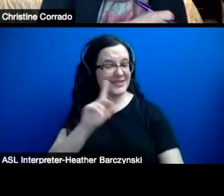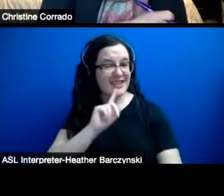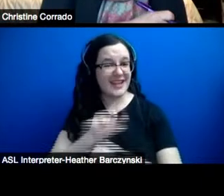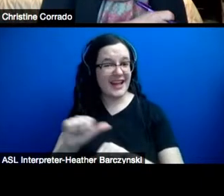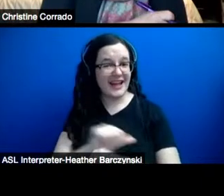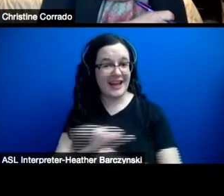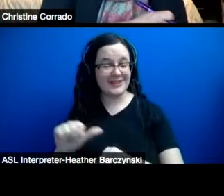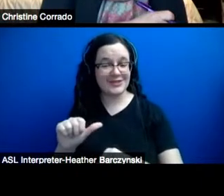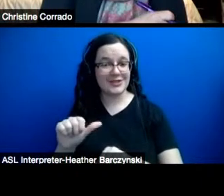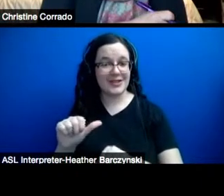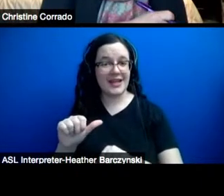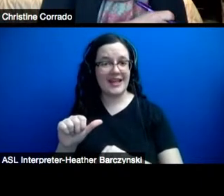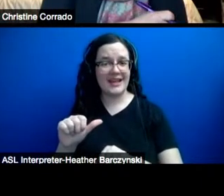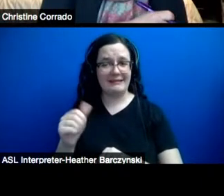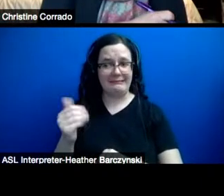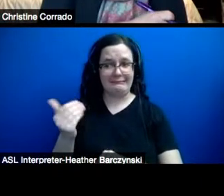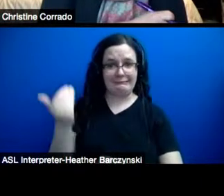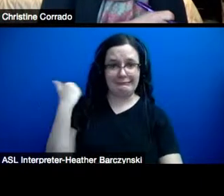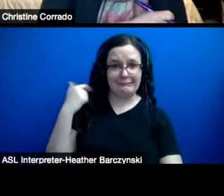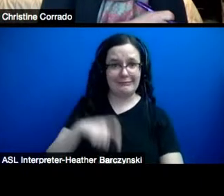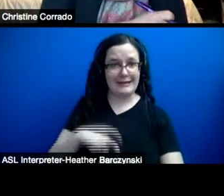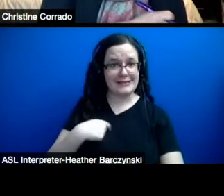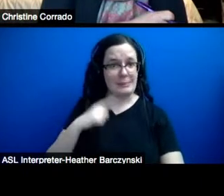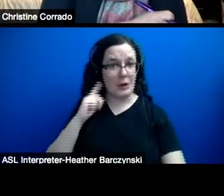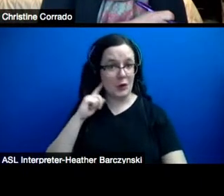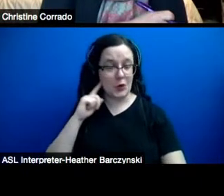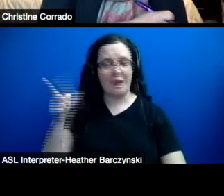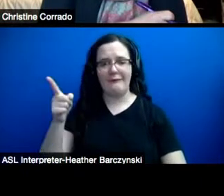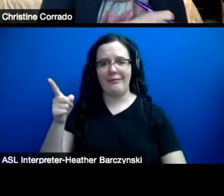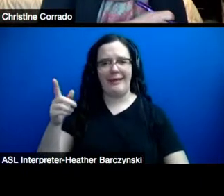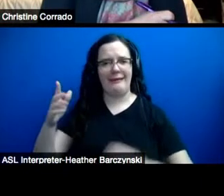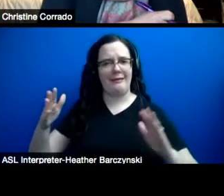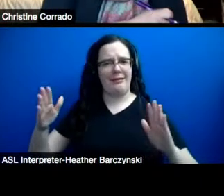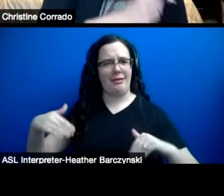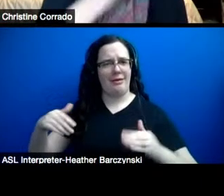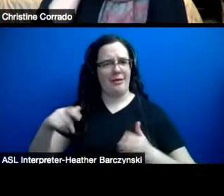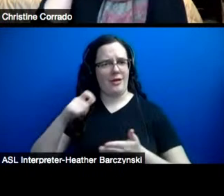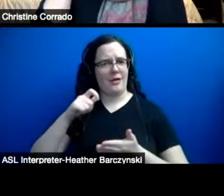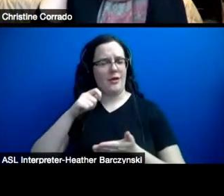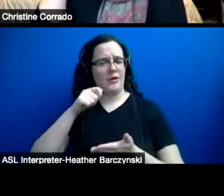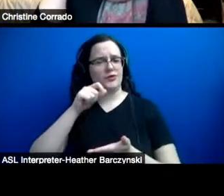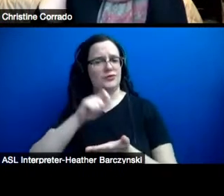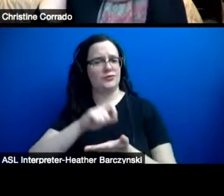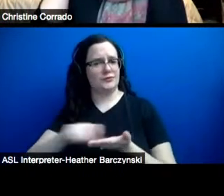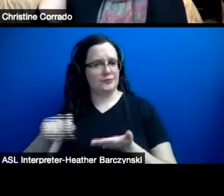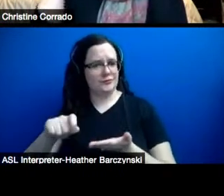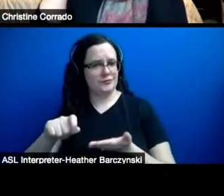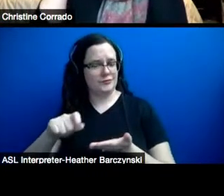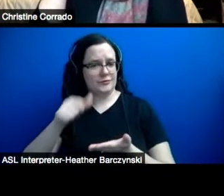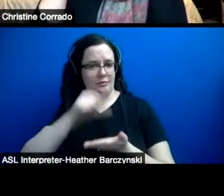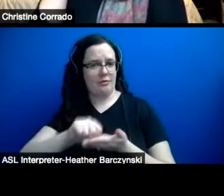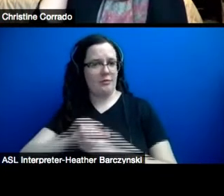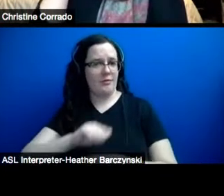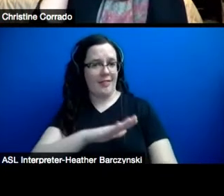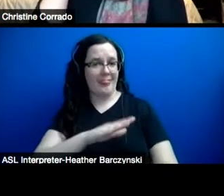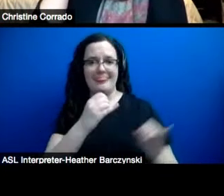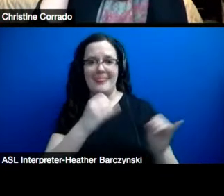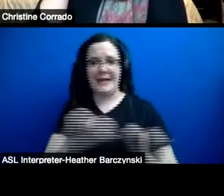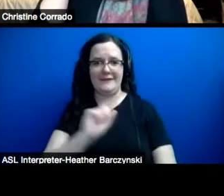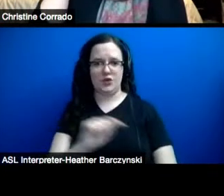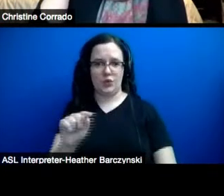of the last I had heard, they hadn't written back to the individual residents that wrote them.